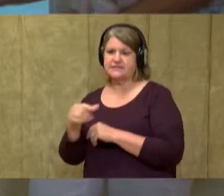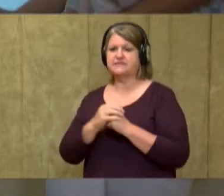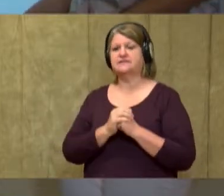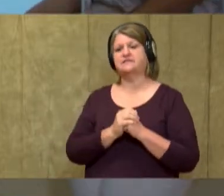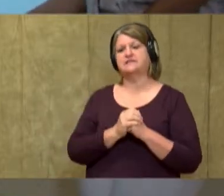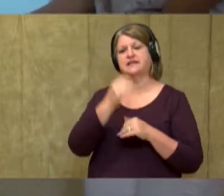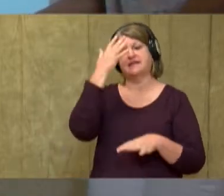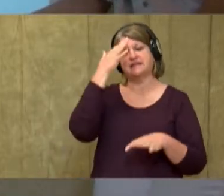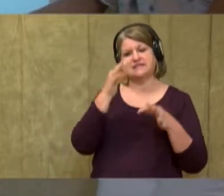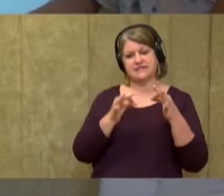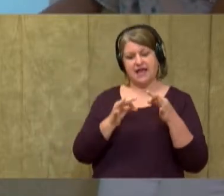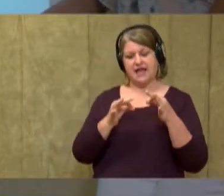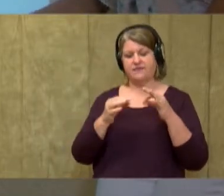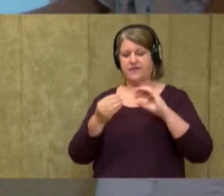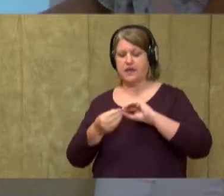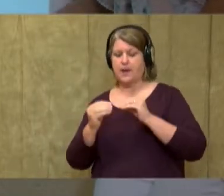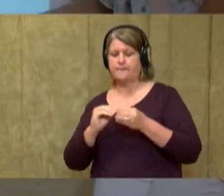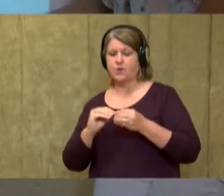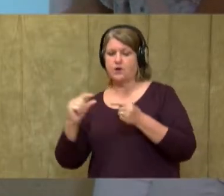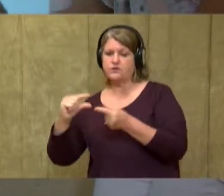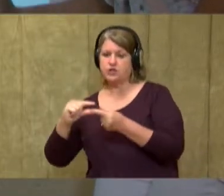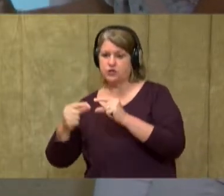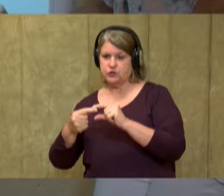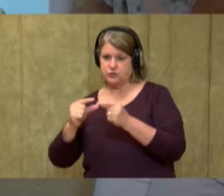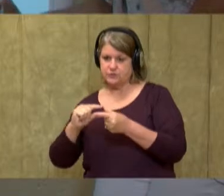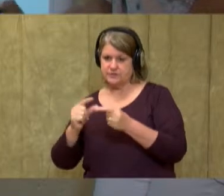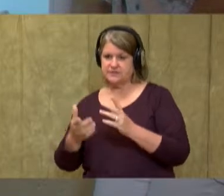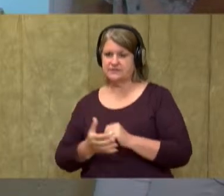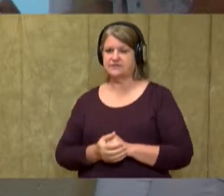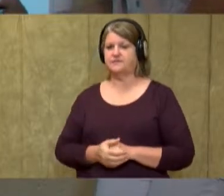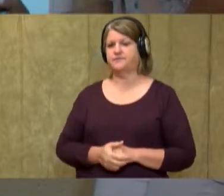and decide the number of cubes.